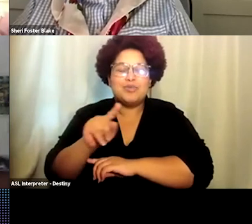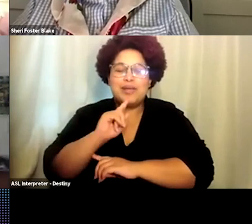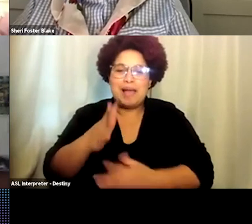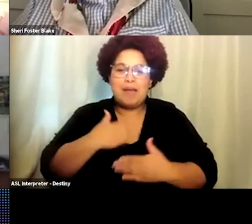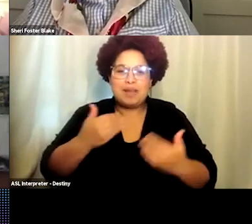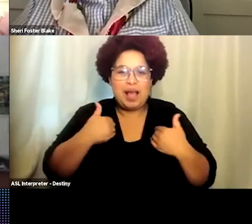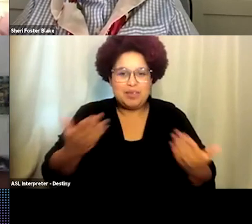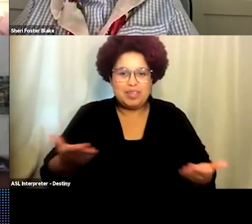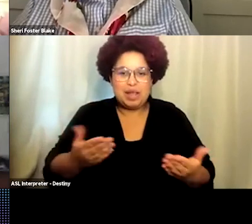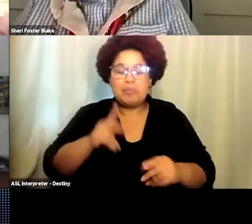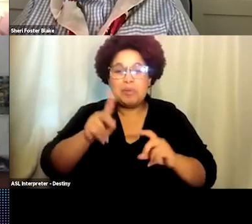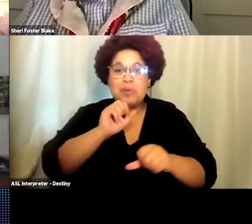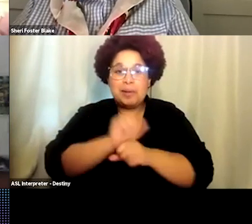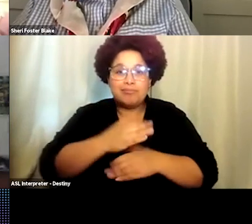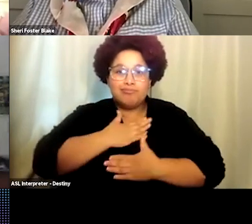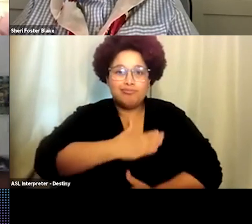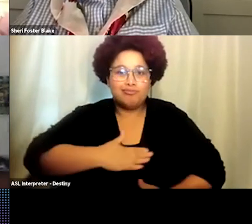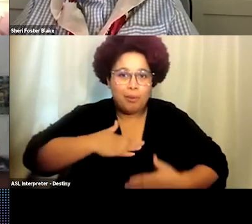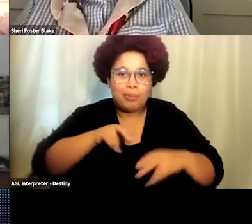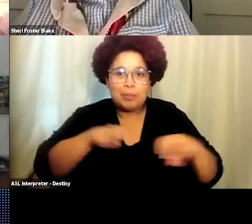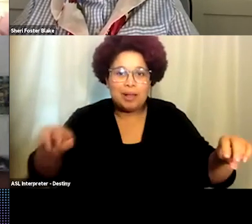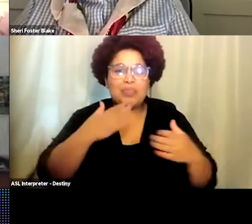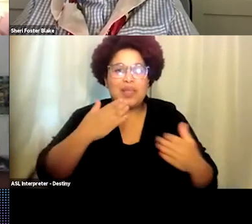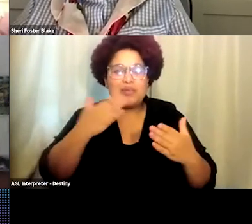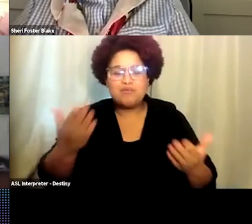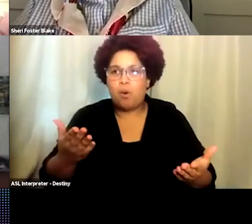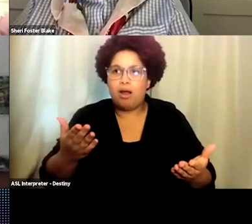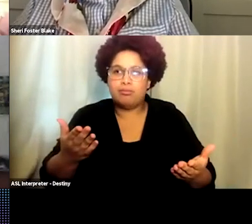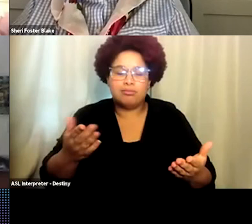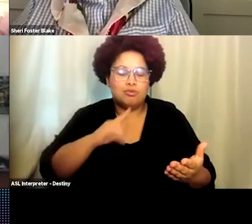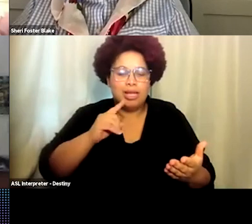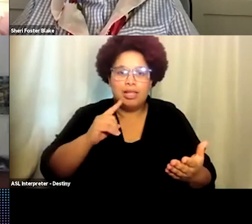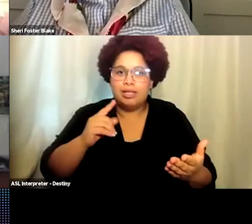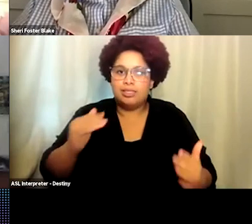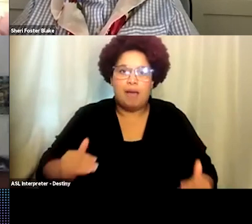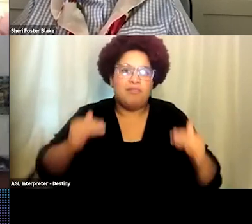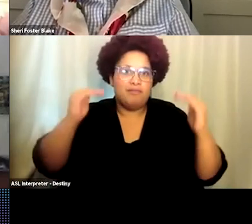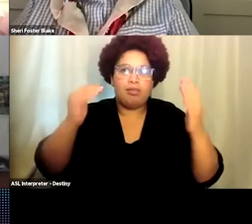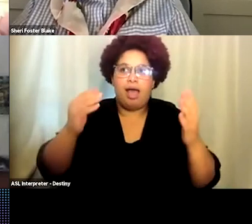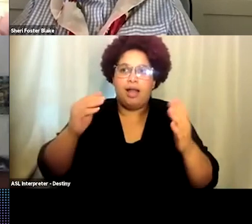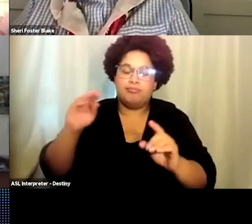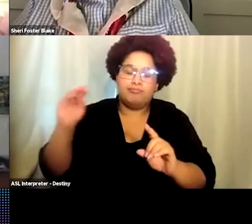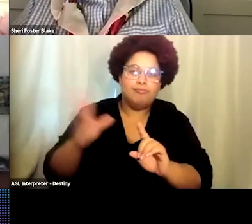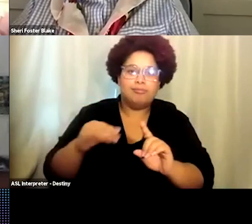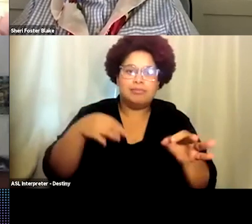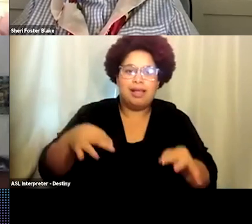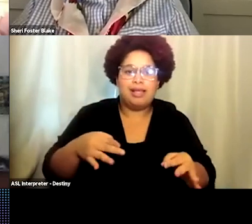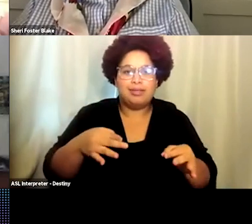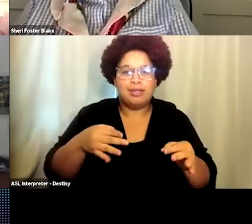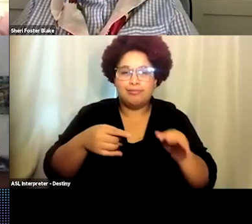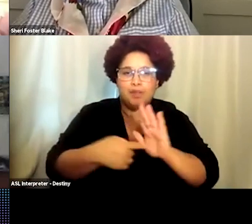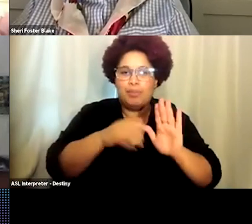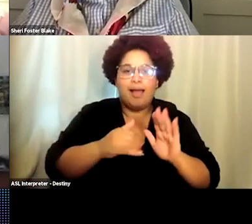I know really enjoyed this panel. So thank you for amplifying that up. So I also need to really thank you, Ellen, for moderating what was a